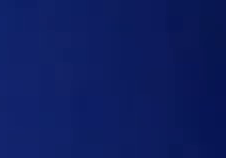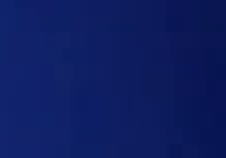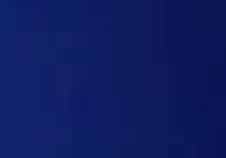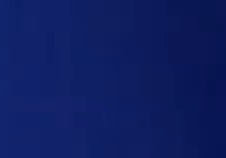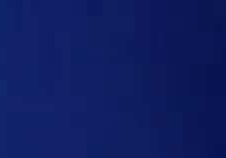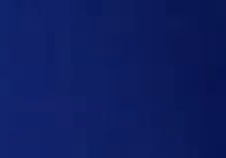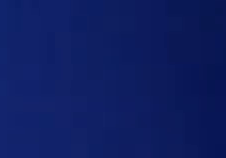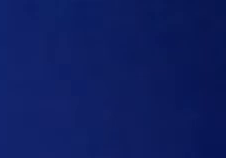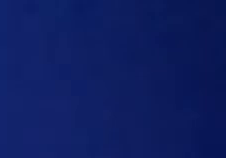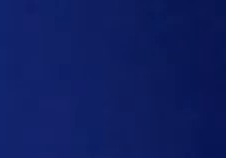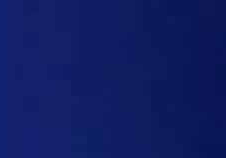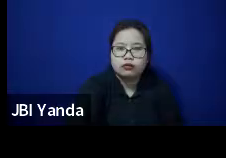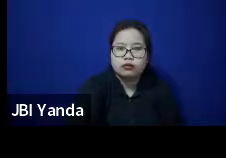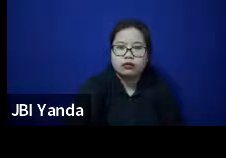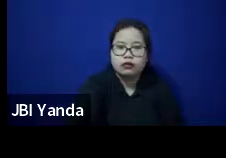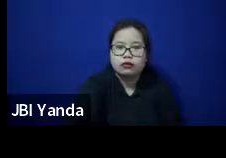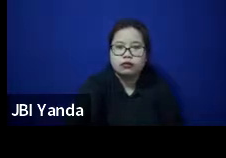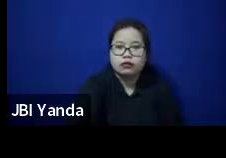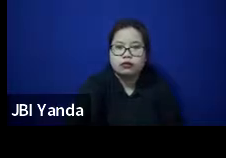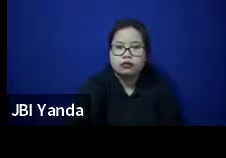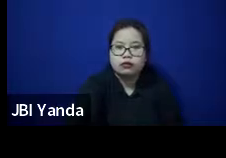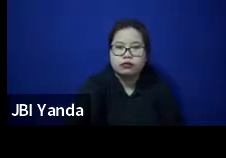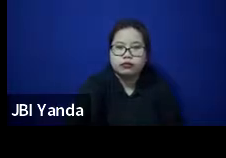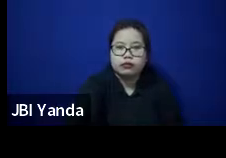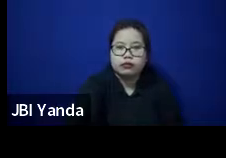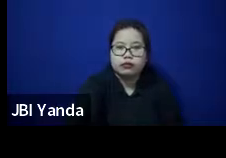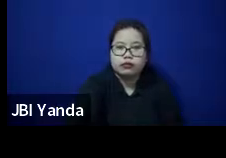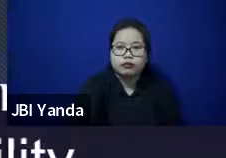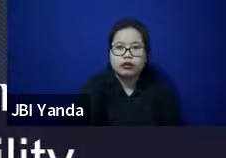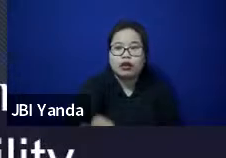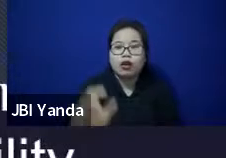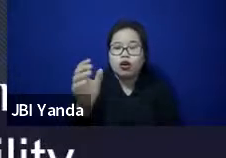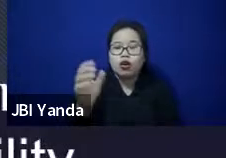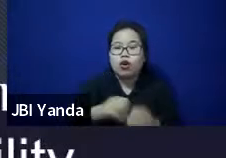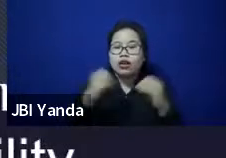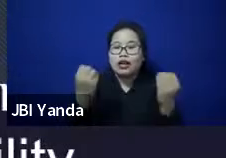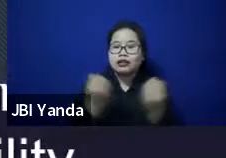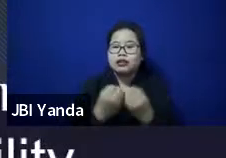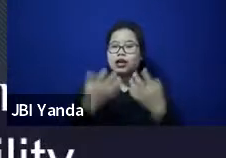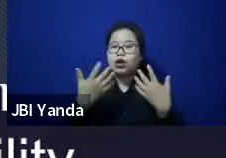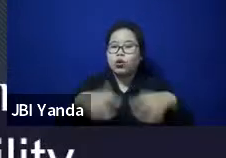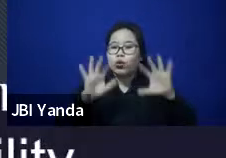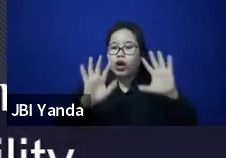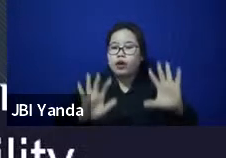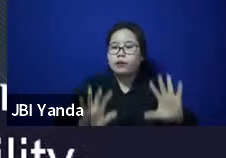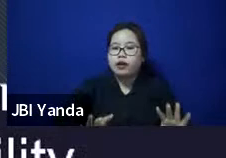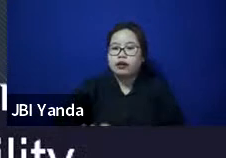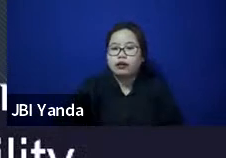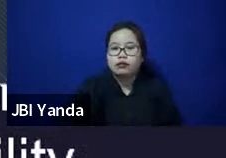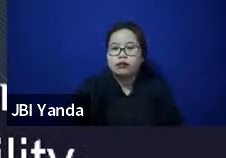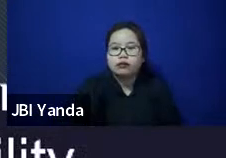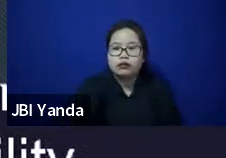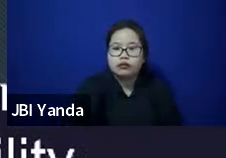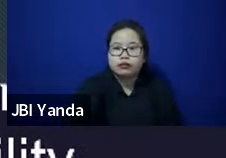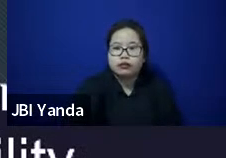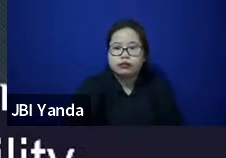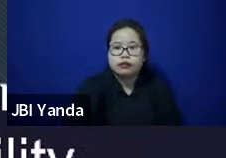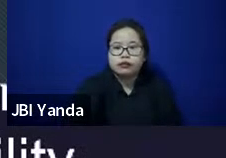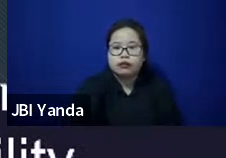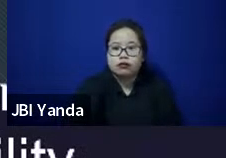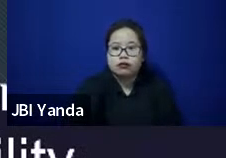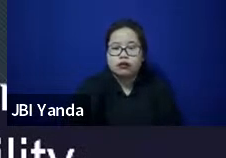organization that you're forming, and this this movement, this disability movement.